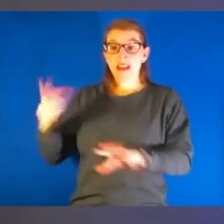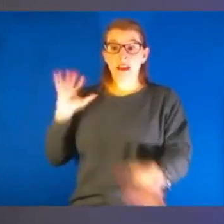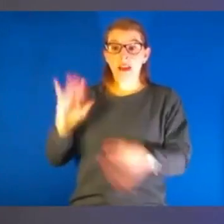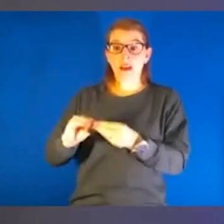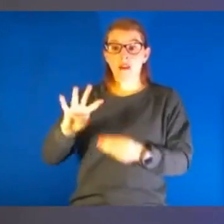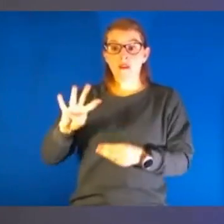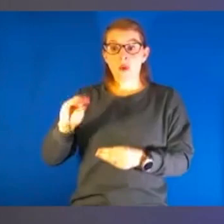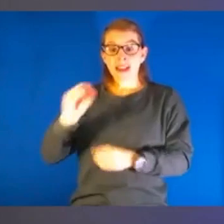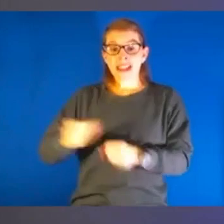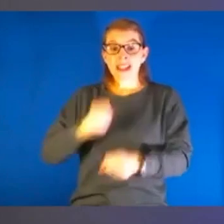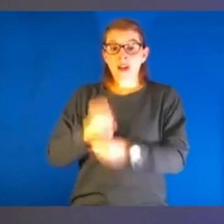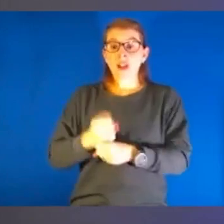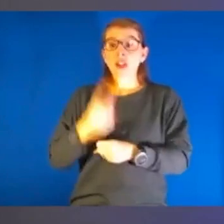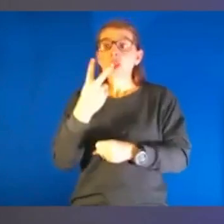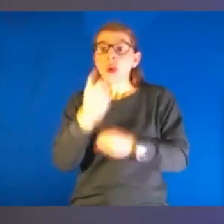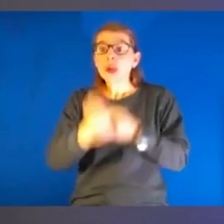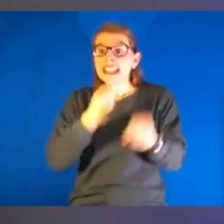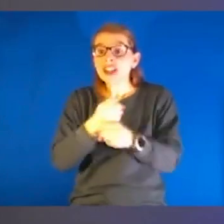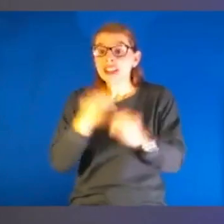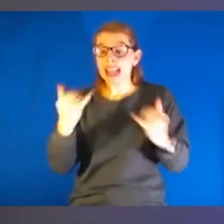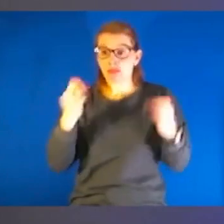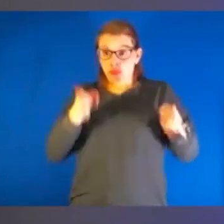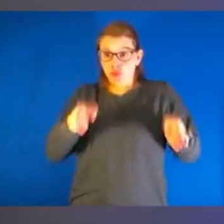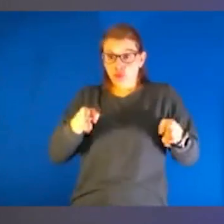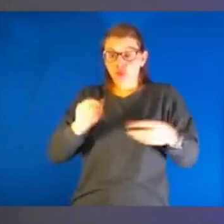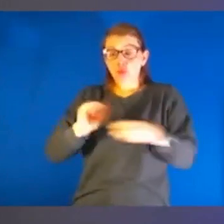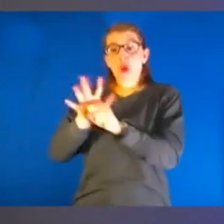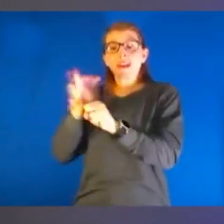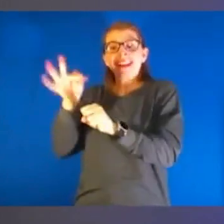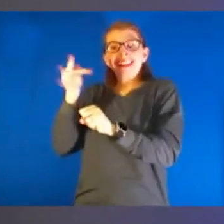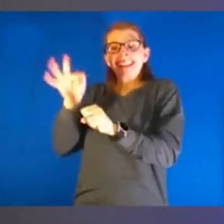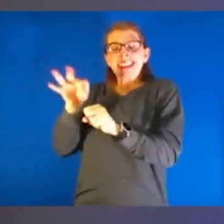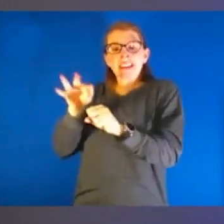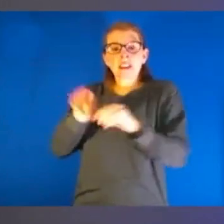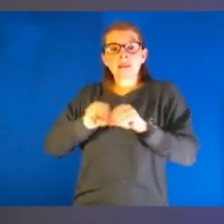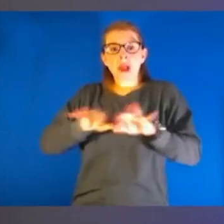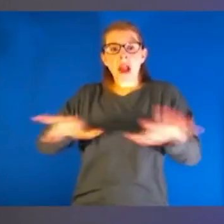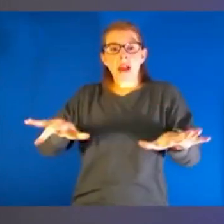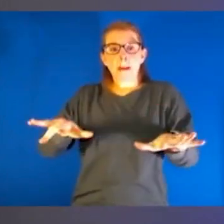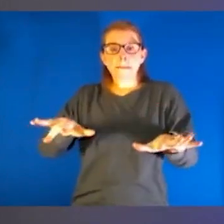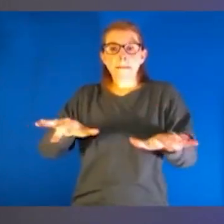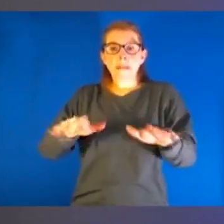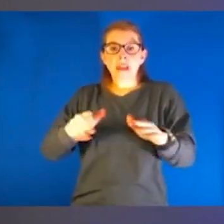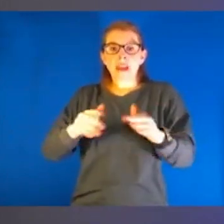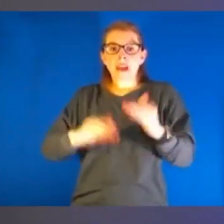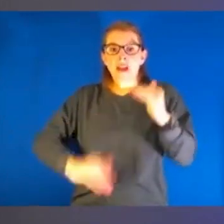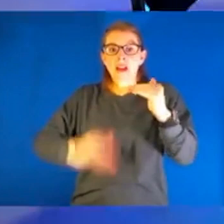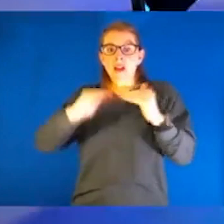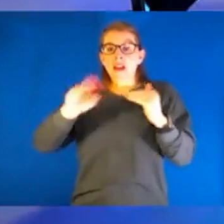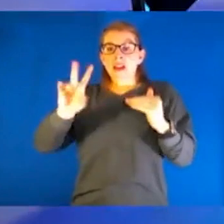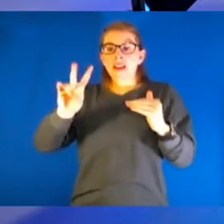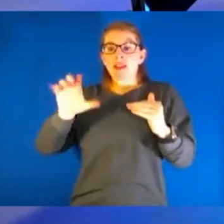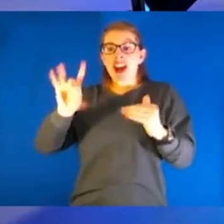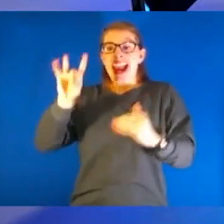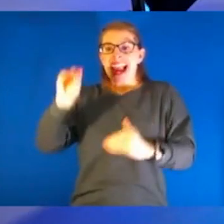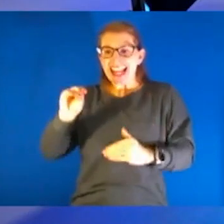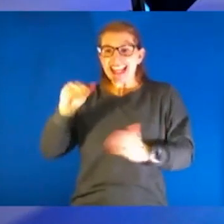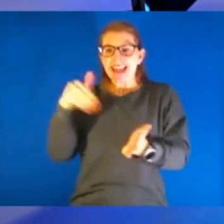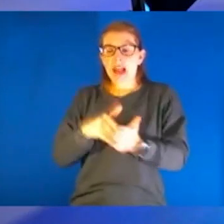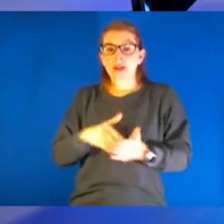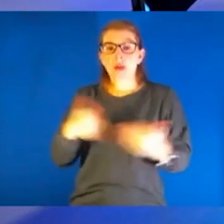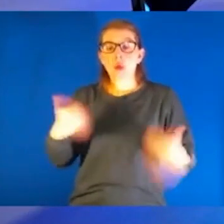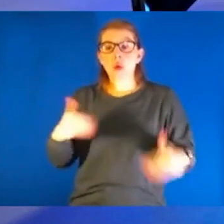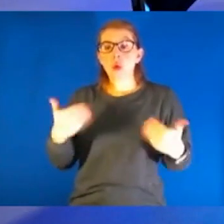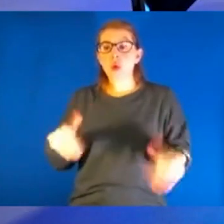now over the 2 years of the COVID-19 pandemic, we've had pushing 780,000. Yeah. Isn't that striking? Yeah.